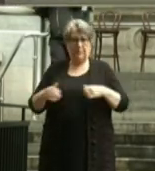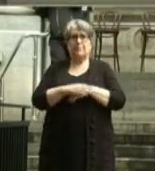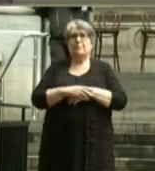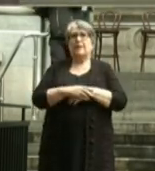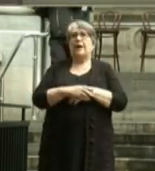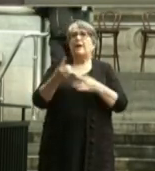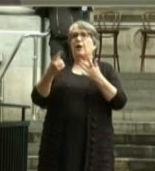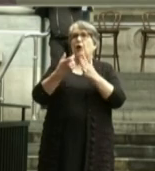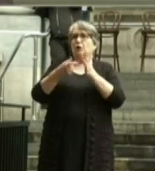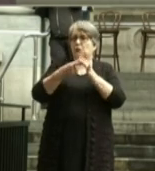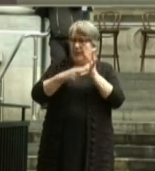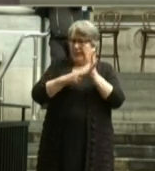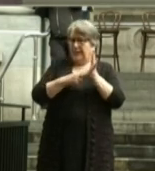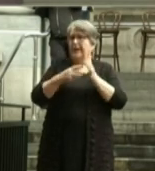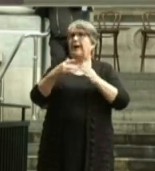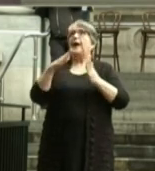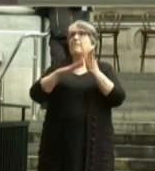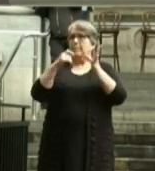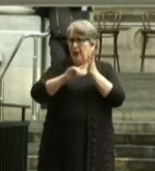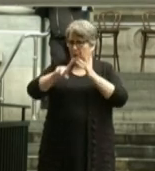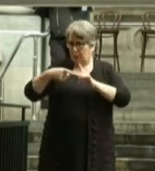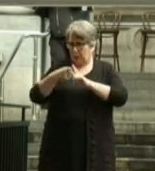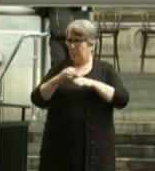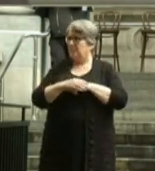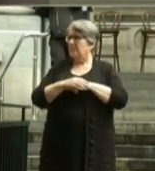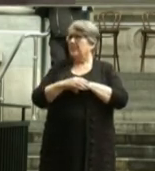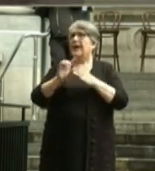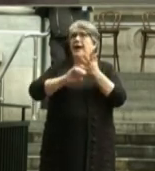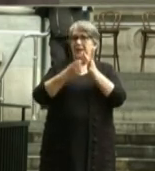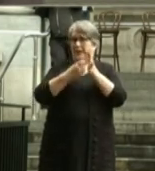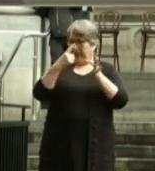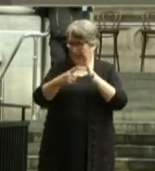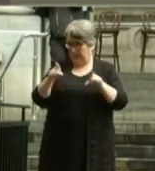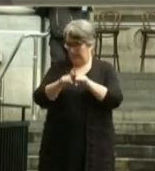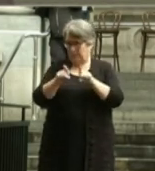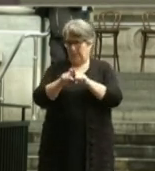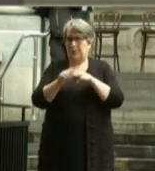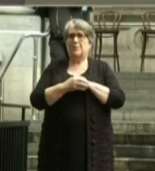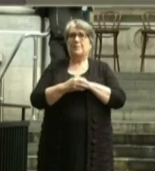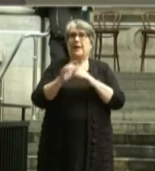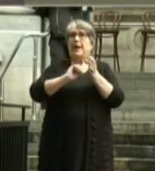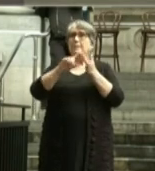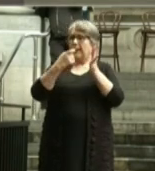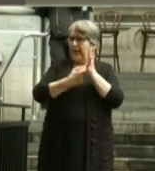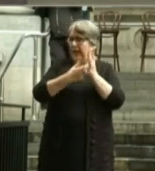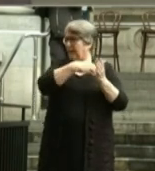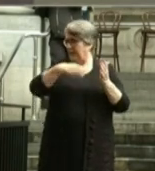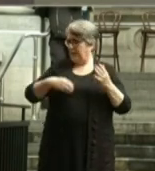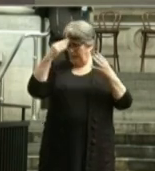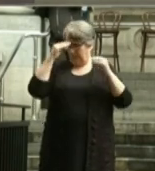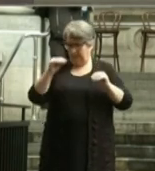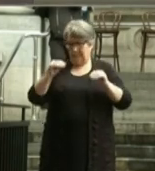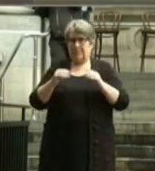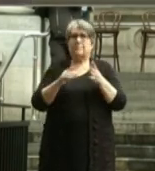Katrine Hilliard, the Honourable Nat Cook, the Honourable Claire Scriven, the Honourable Blair Boyner,